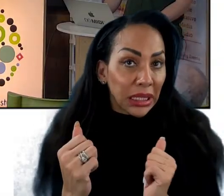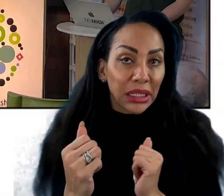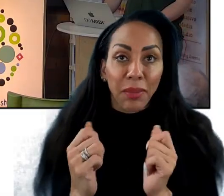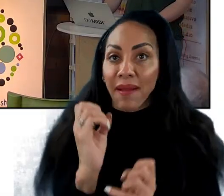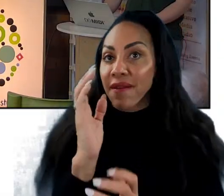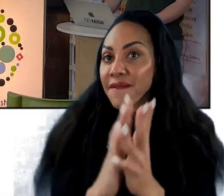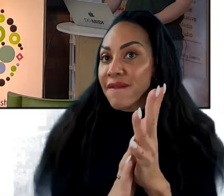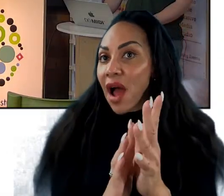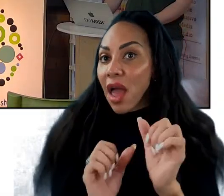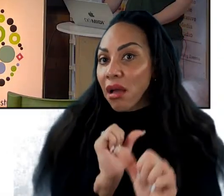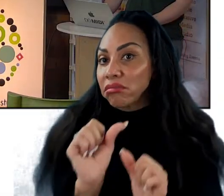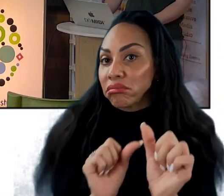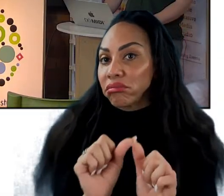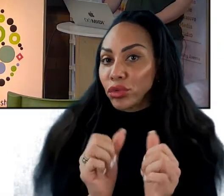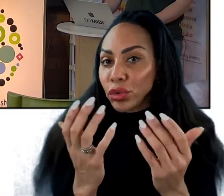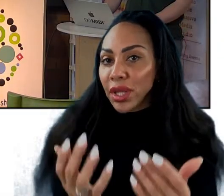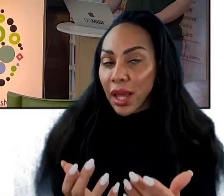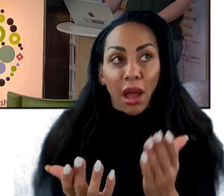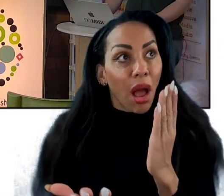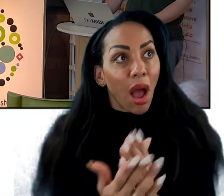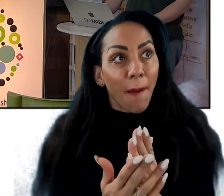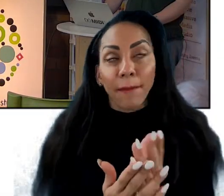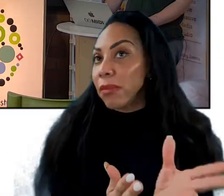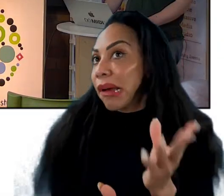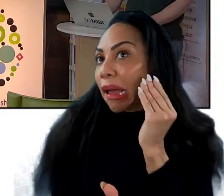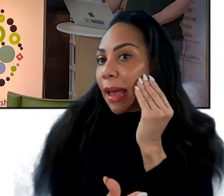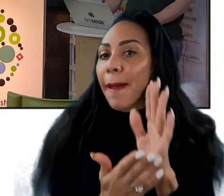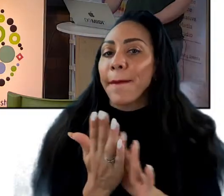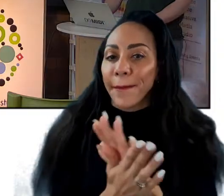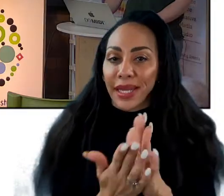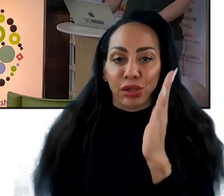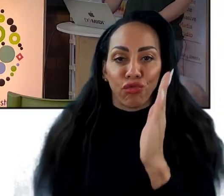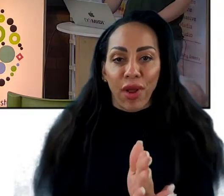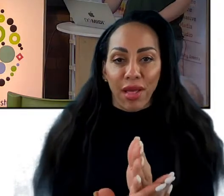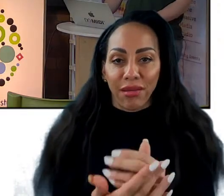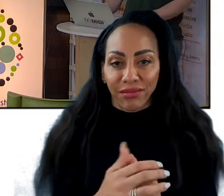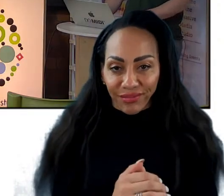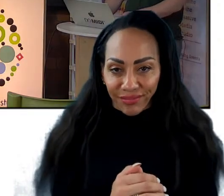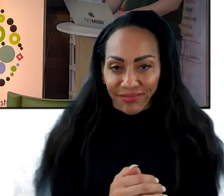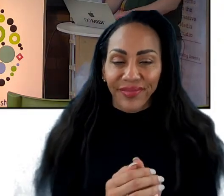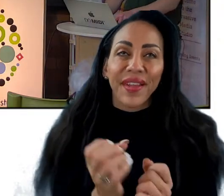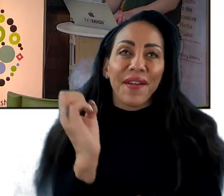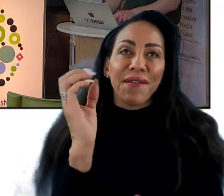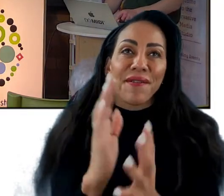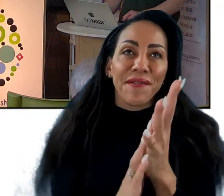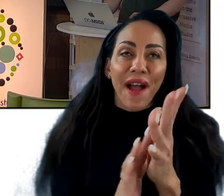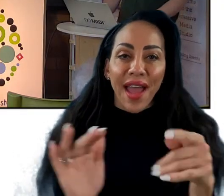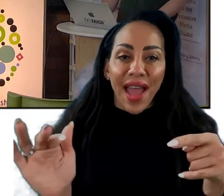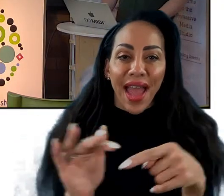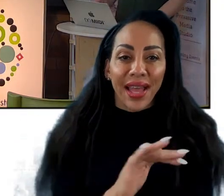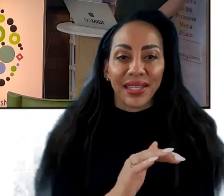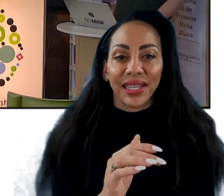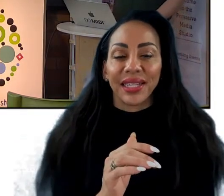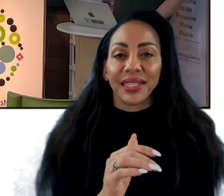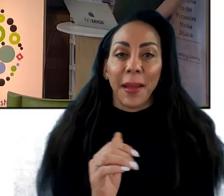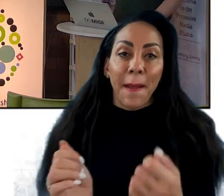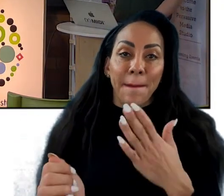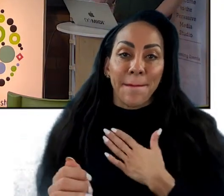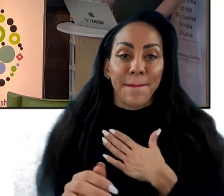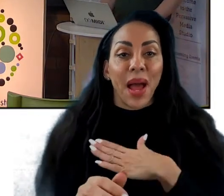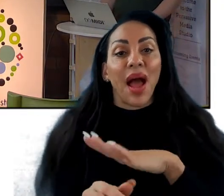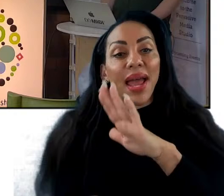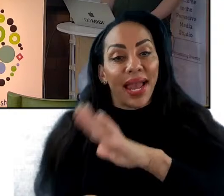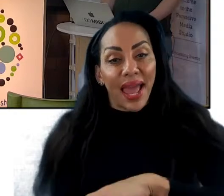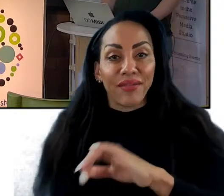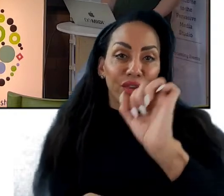If you hear a fire alarm, it is probably real. The fire exits are at the other end of the studio. Again, my left, your right, at either